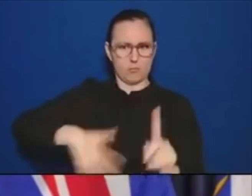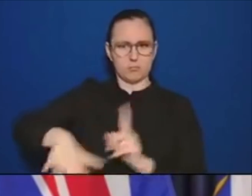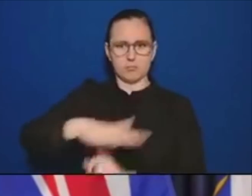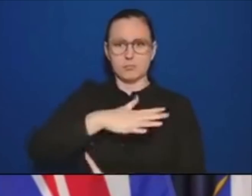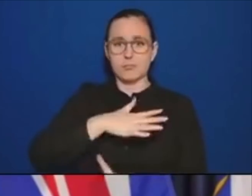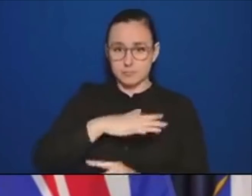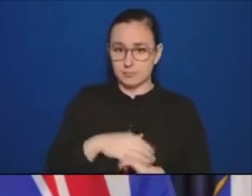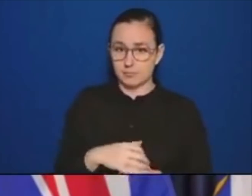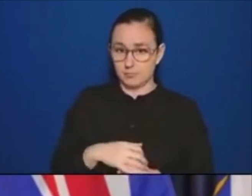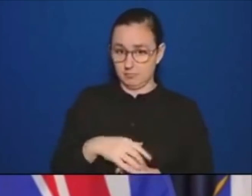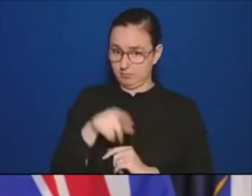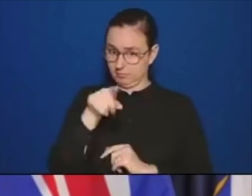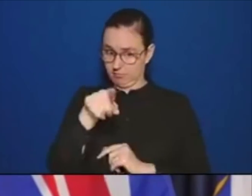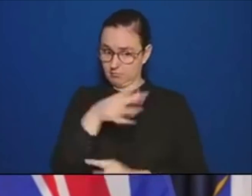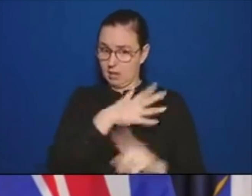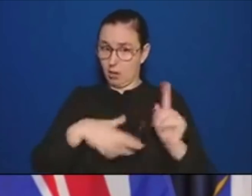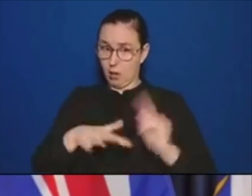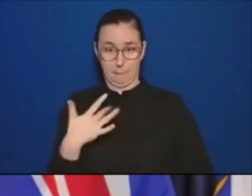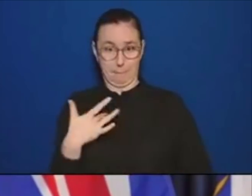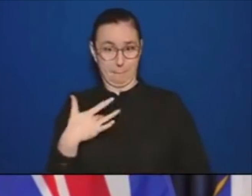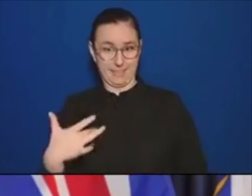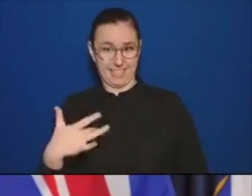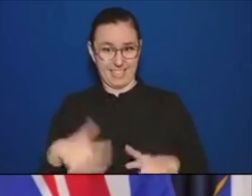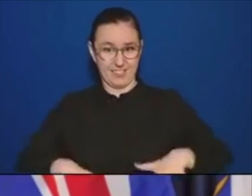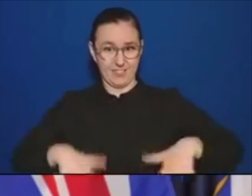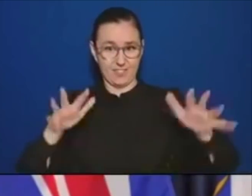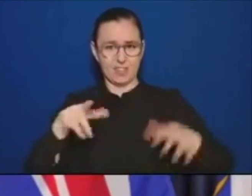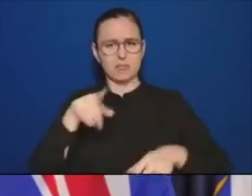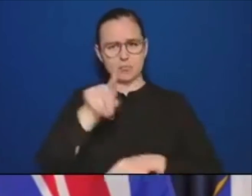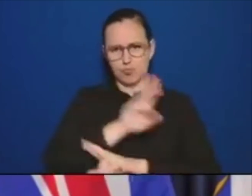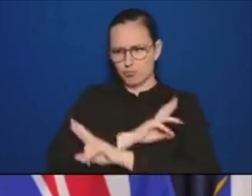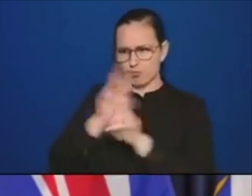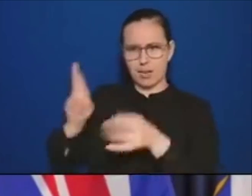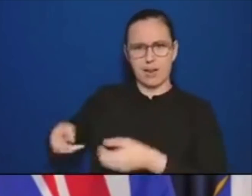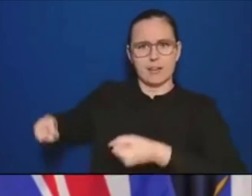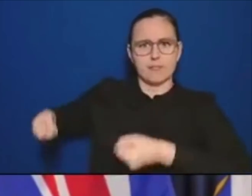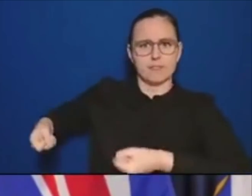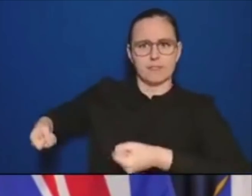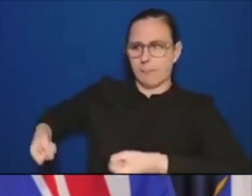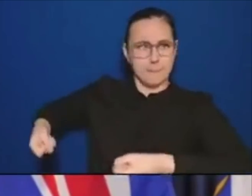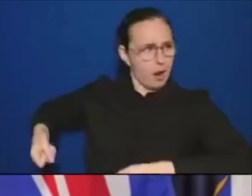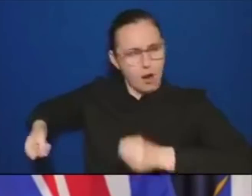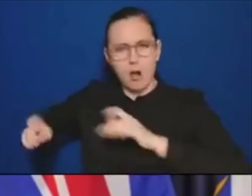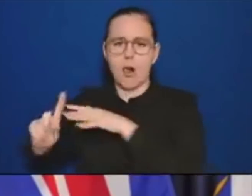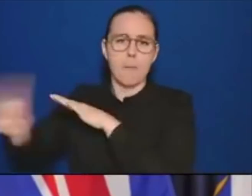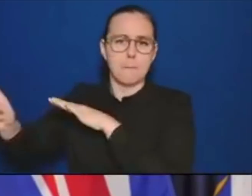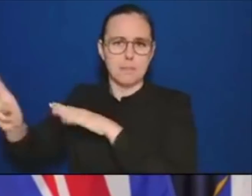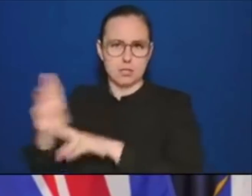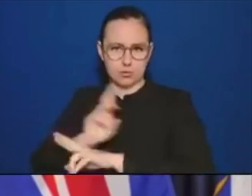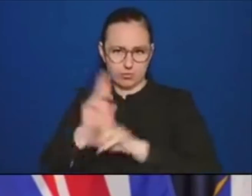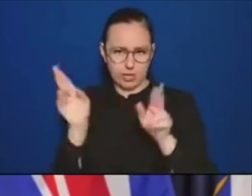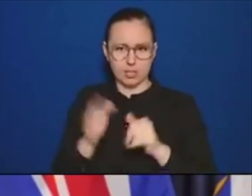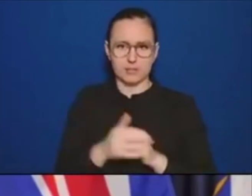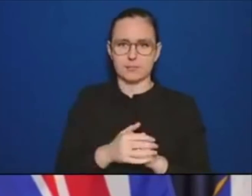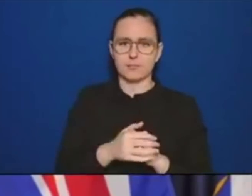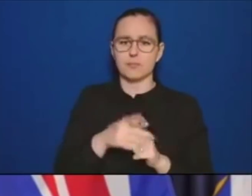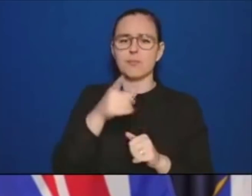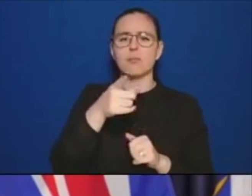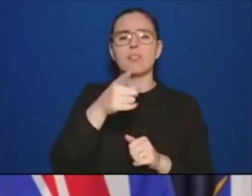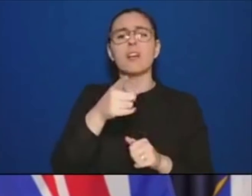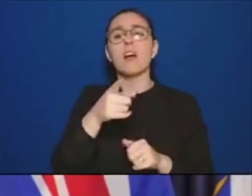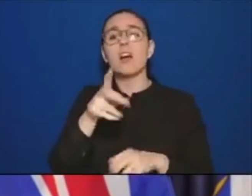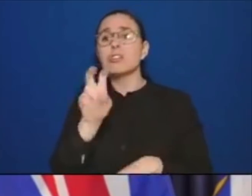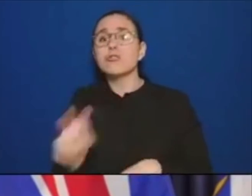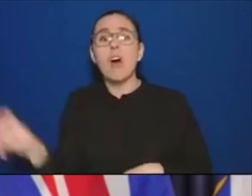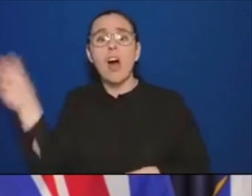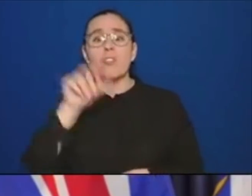when to ask to, and avoid any unnecessary travel. Stay off restricted roadways. Adhere